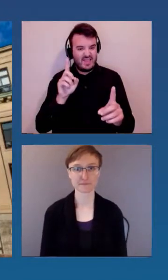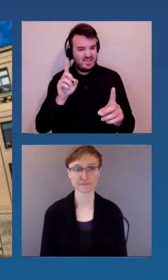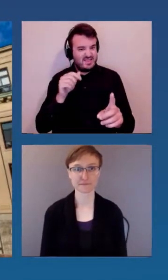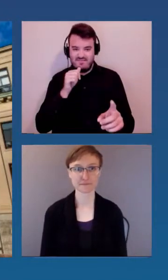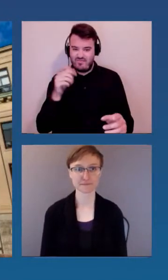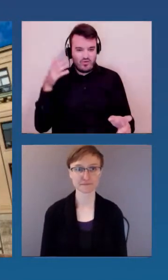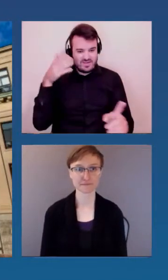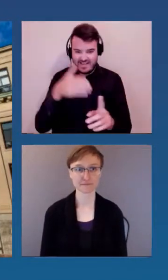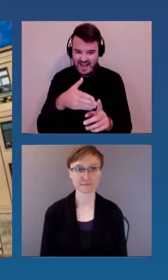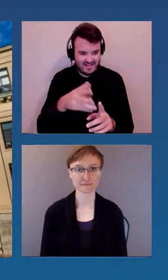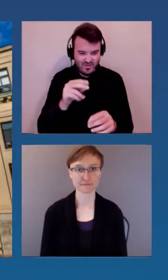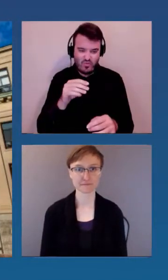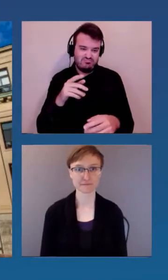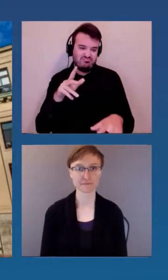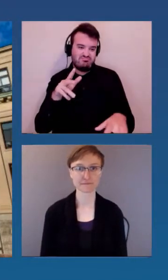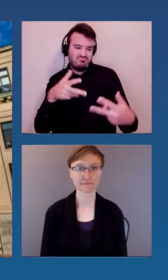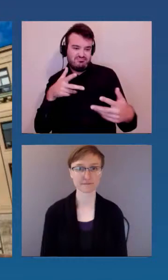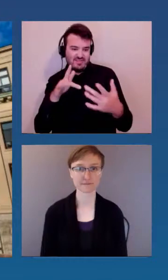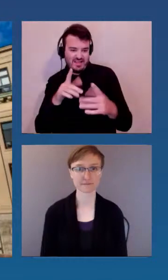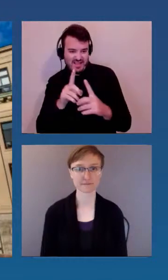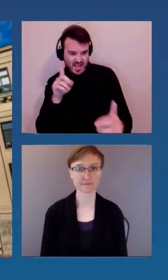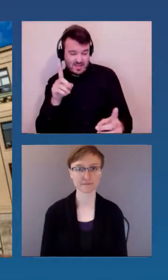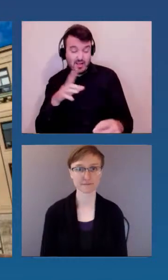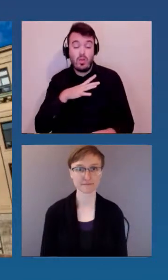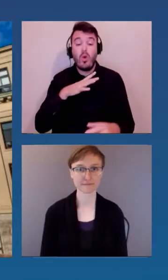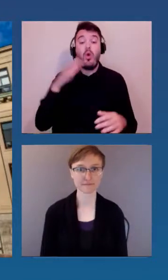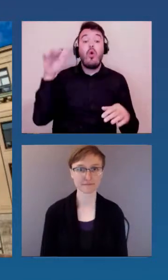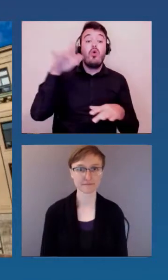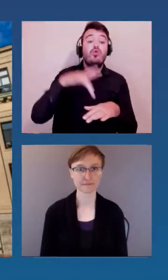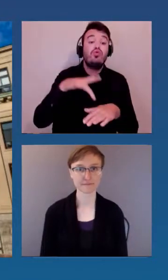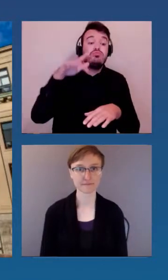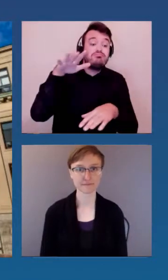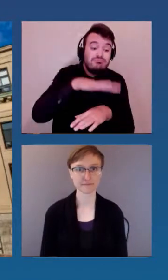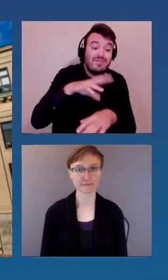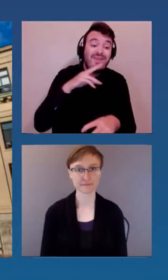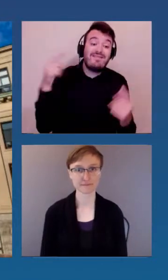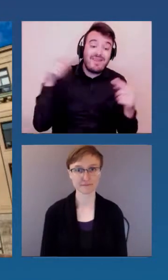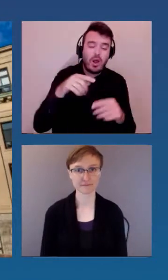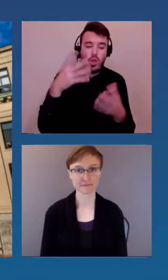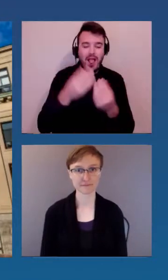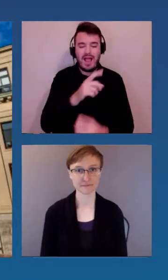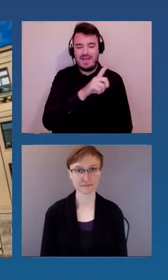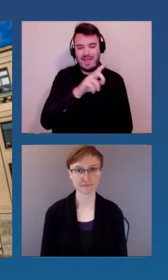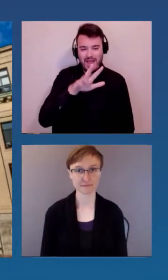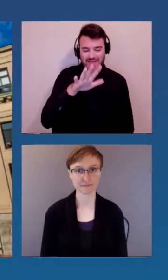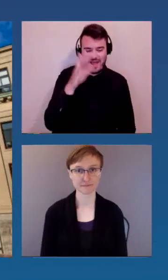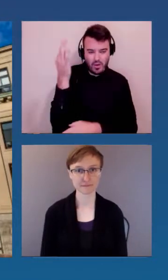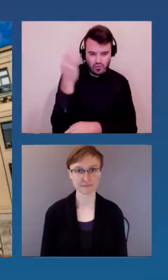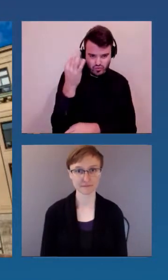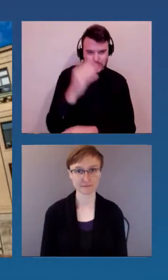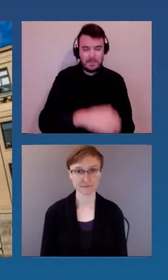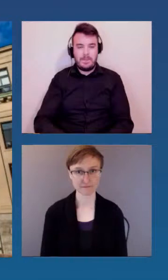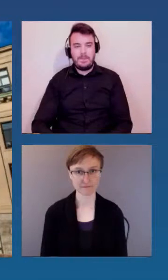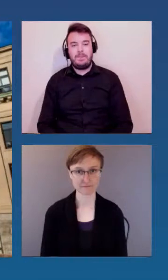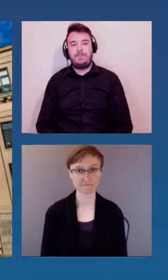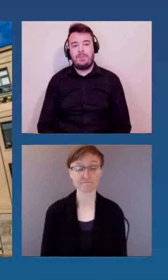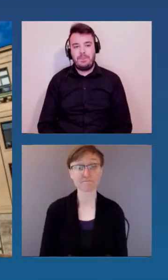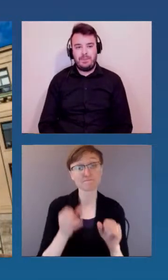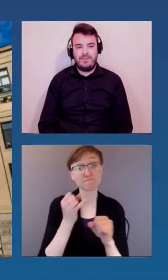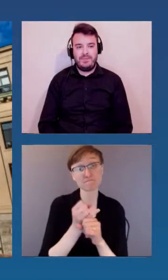on campus and eating on campus. And we've had 2/3 of our researchers working